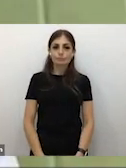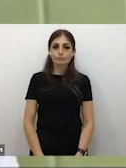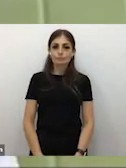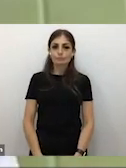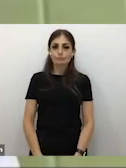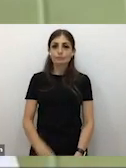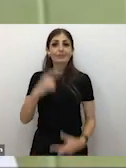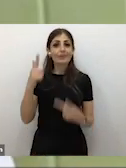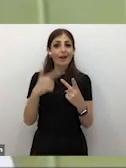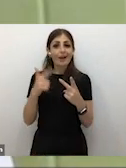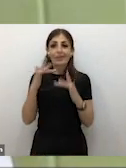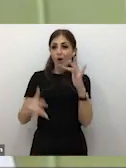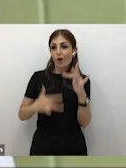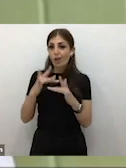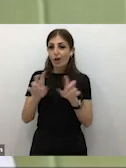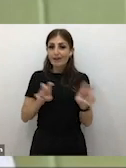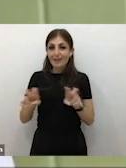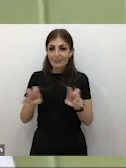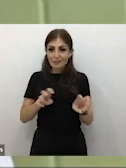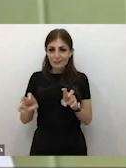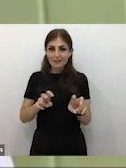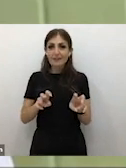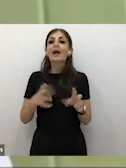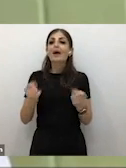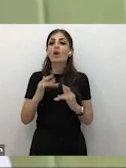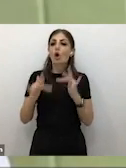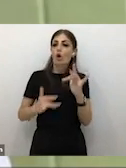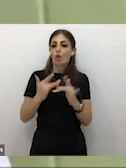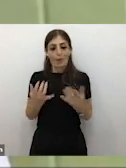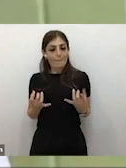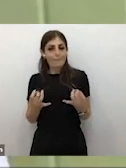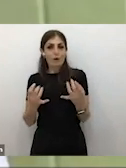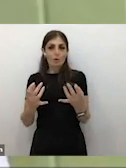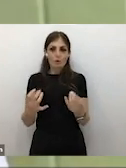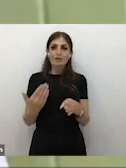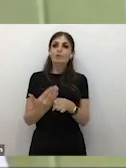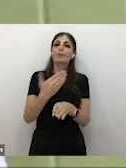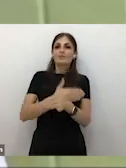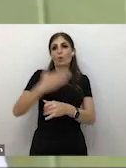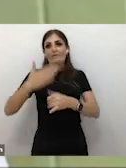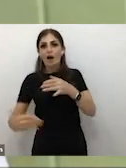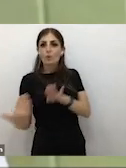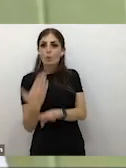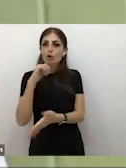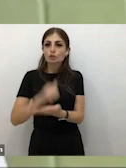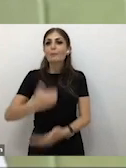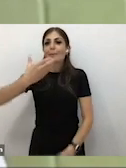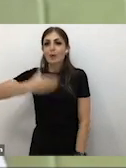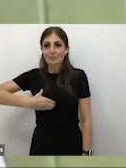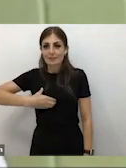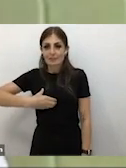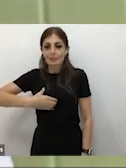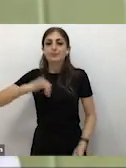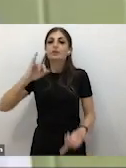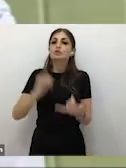The other online activity is some online preparation sessions ahead of the final workshop in person.